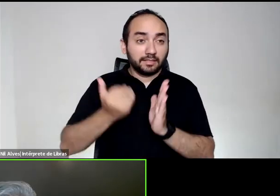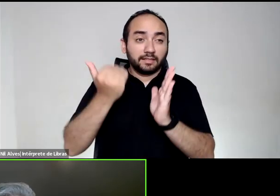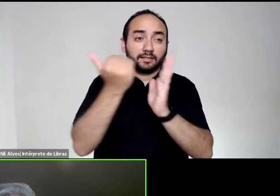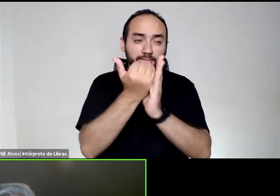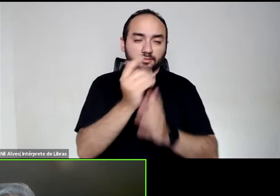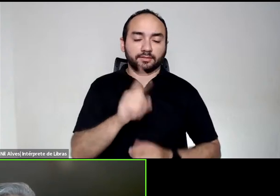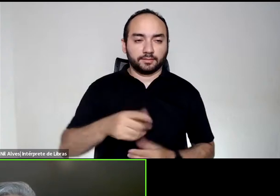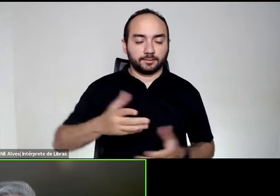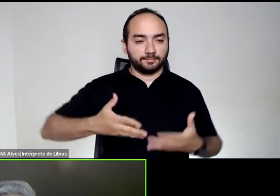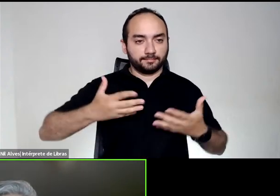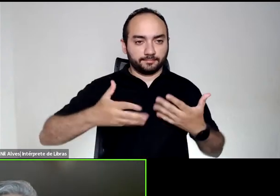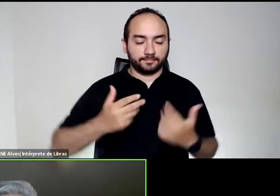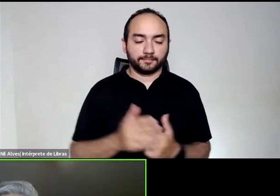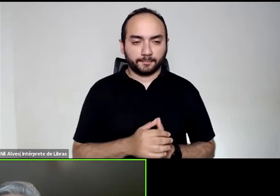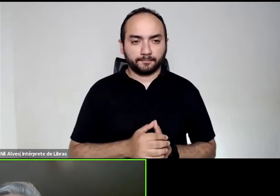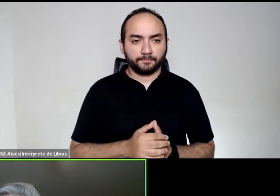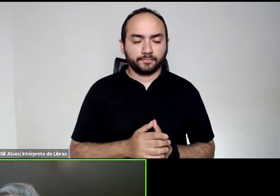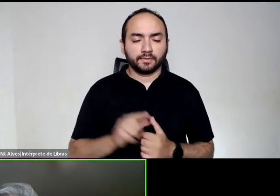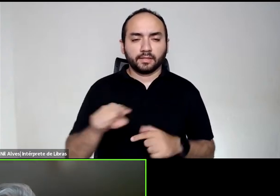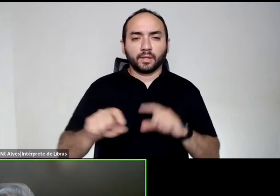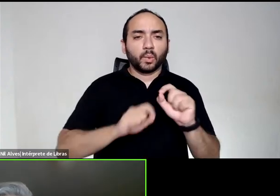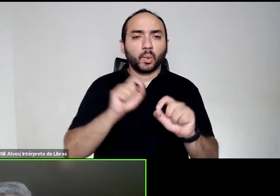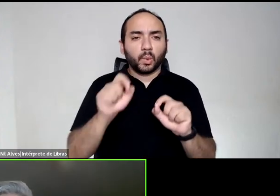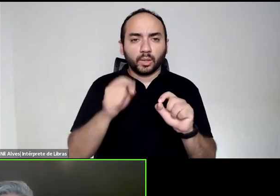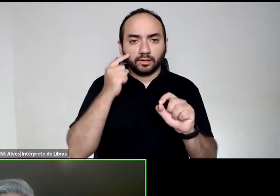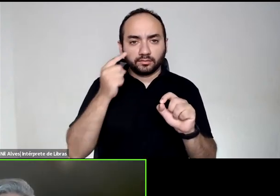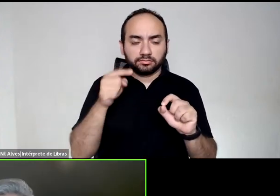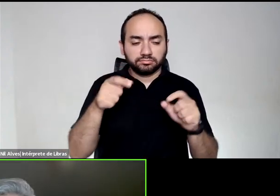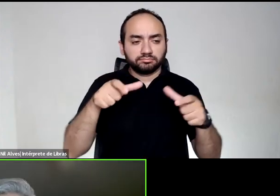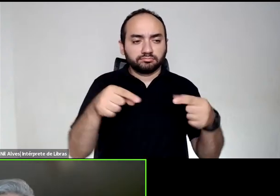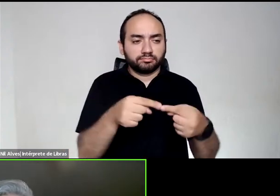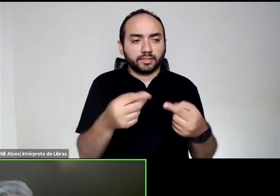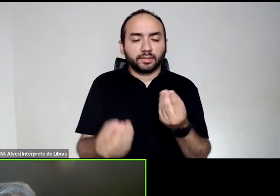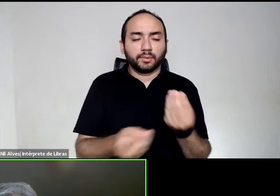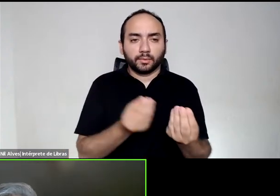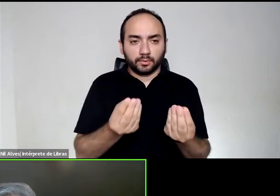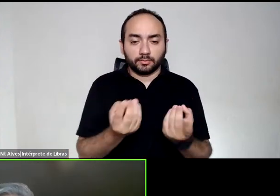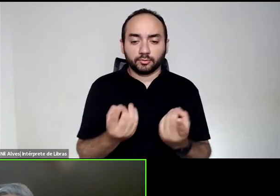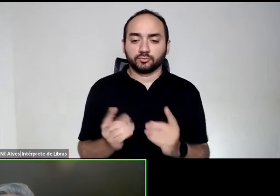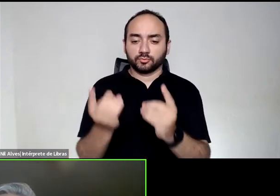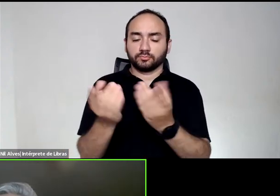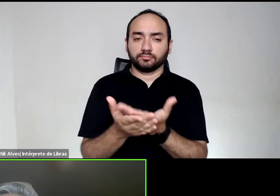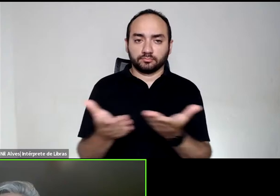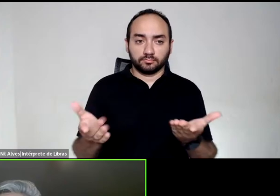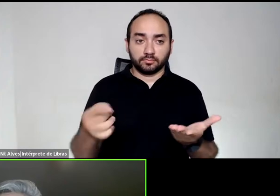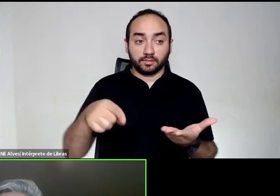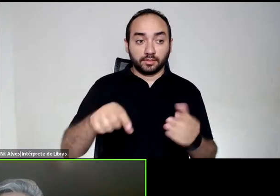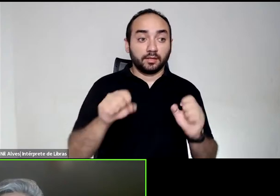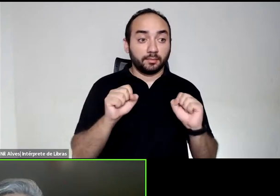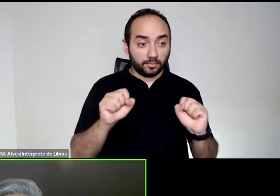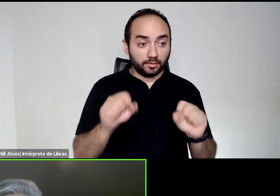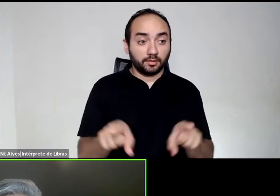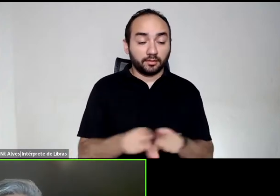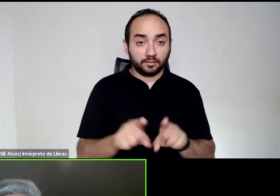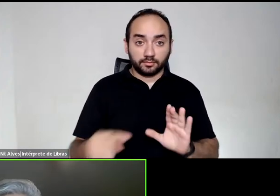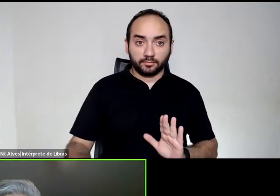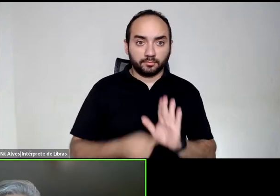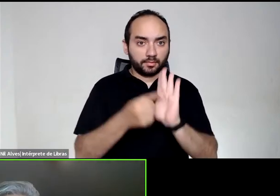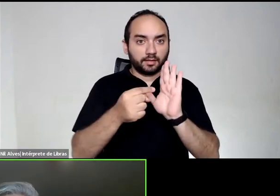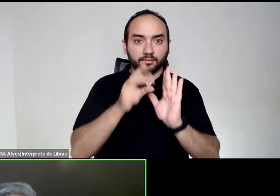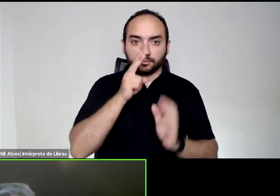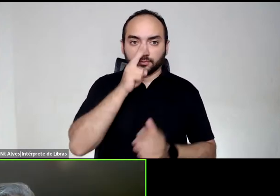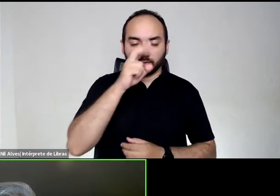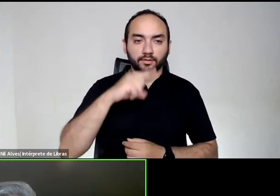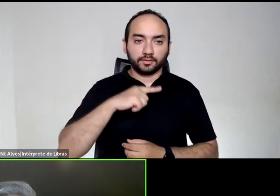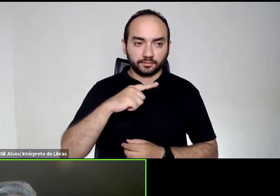into this digital horizon? Can leisure actually impact or be impacted by the digital world?